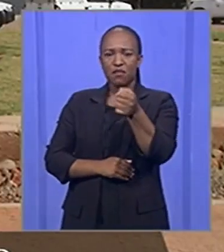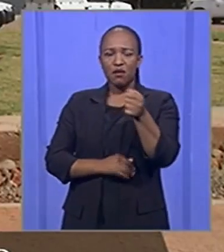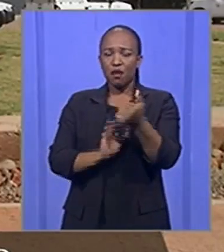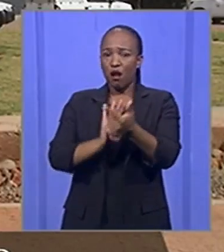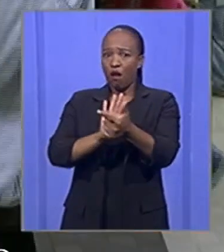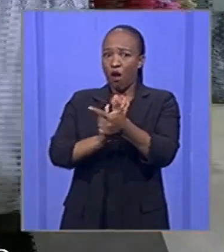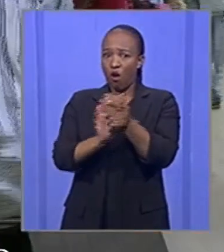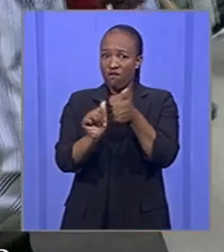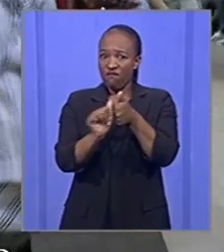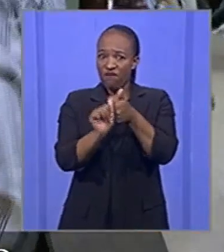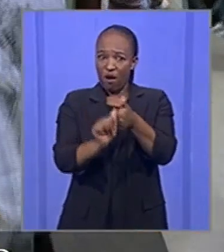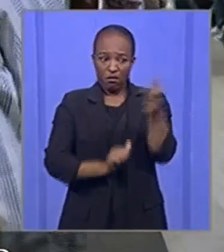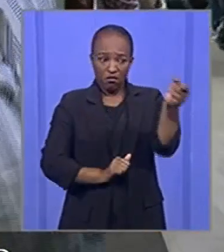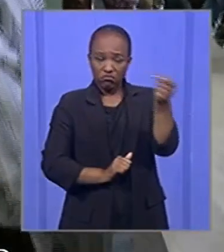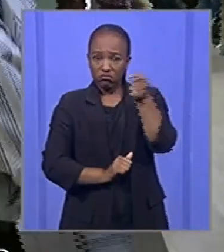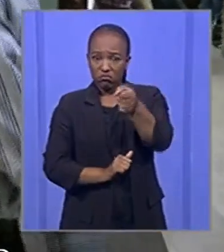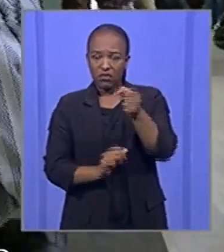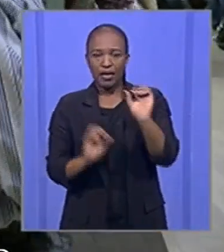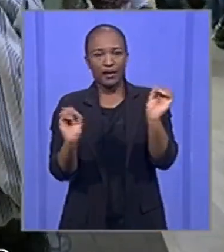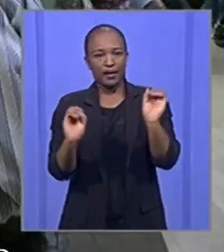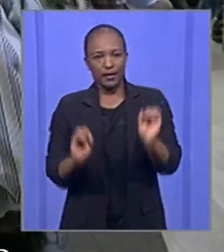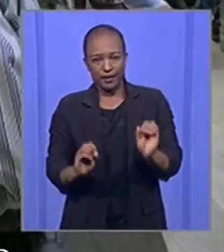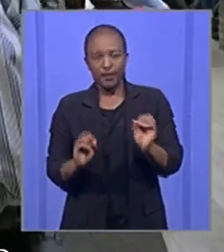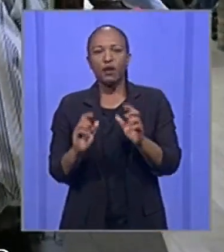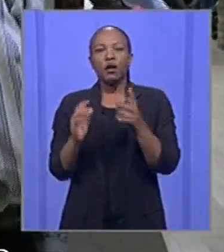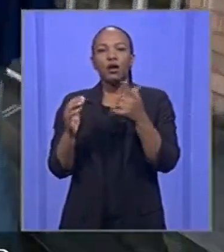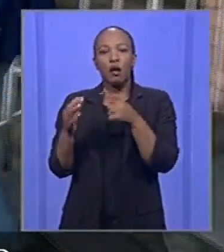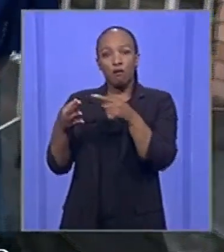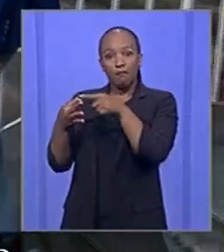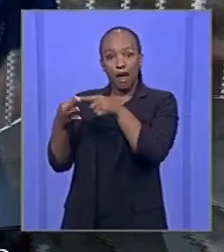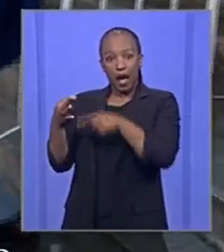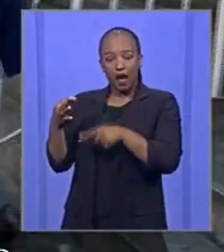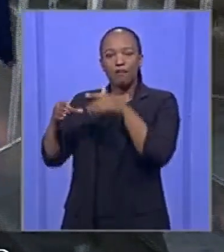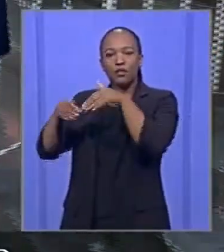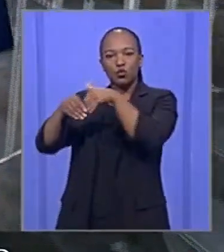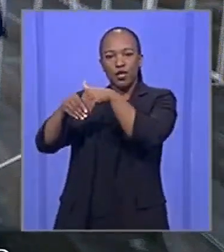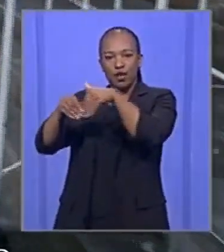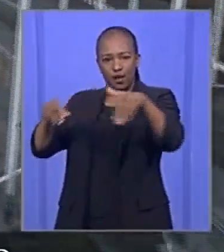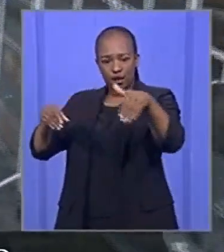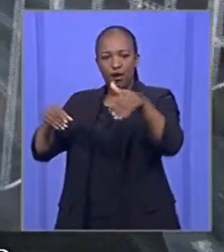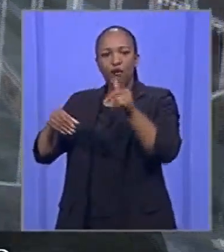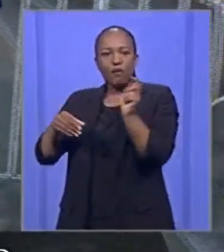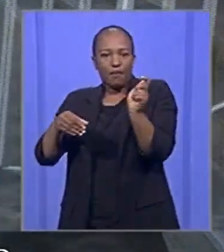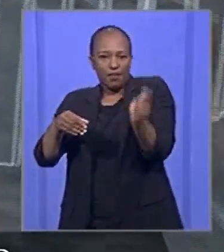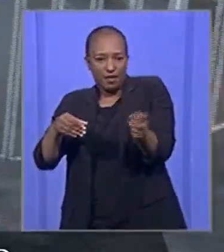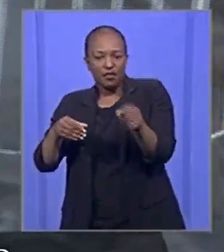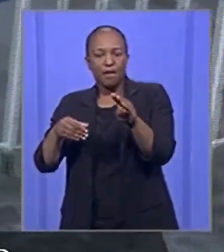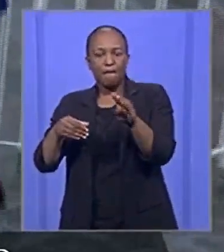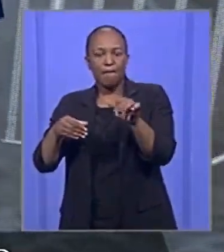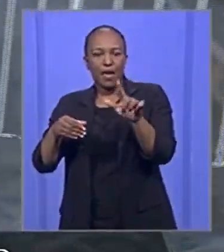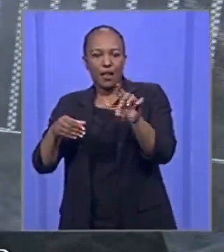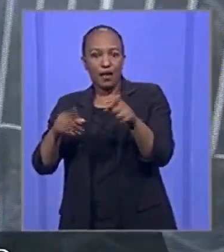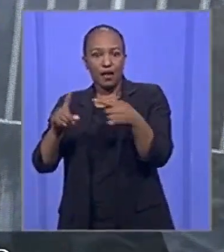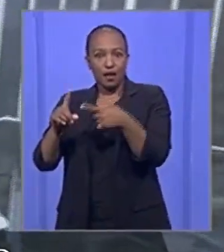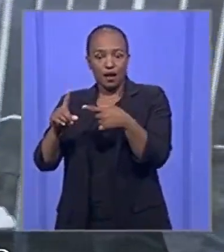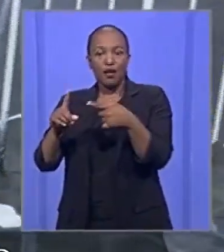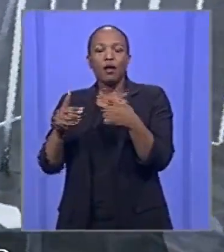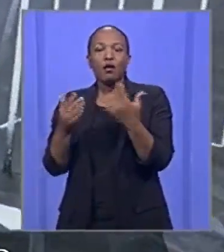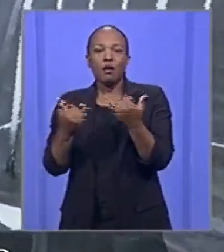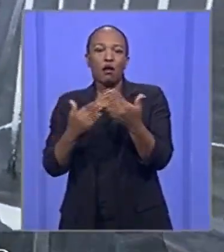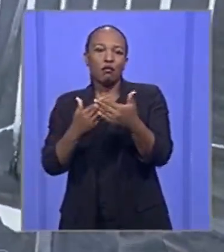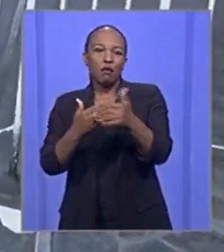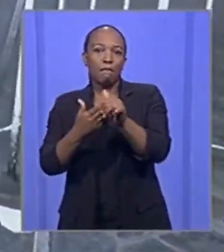sena. Bohle baqosuwa ba ntse ba lokolotswe ka beili, mme ba tla boela ba tla kgotla ka kgwedi ya Phupjane. Thabiso